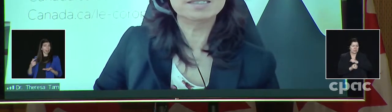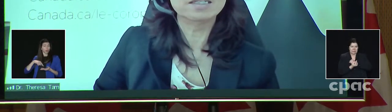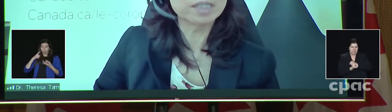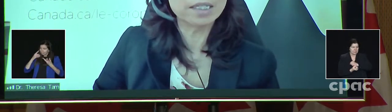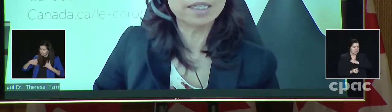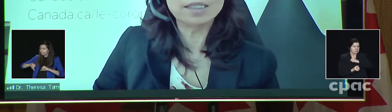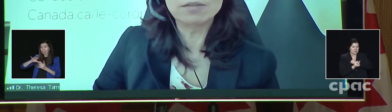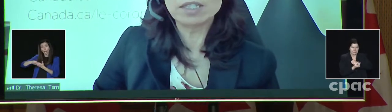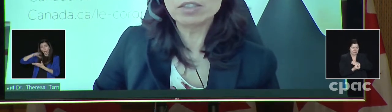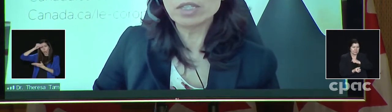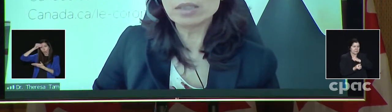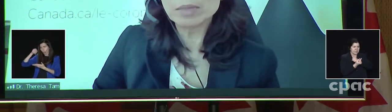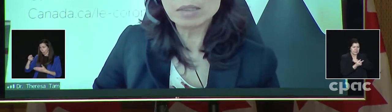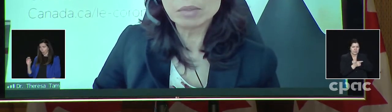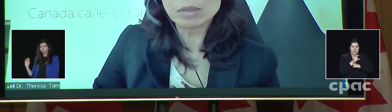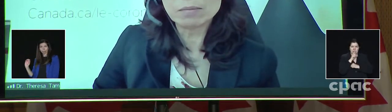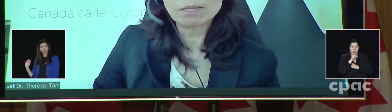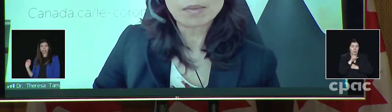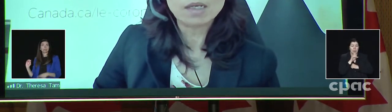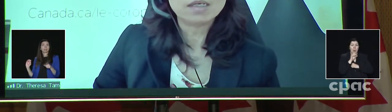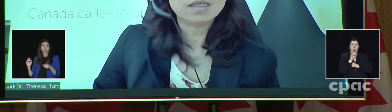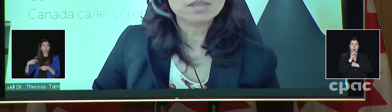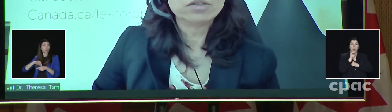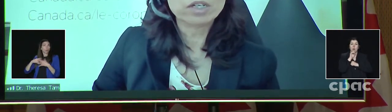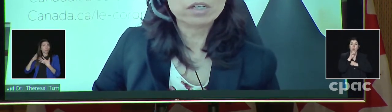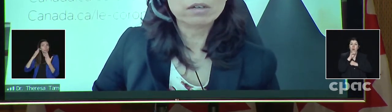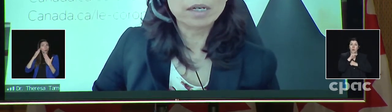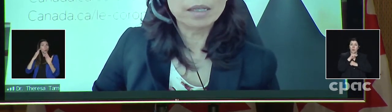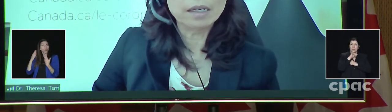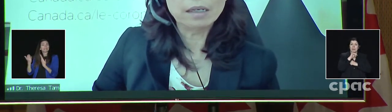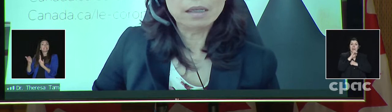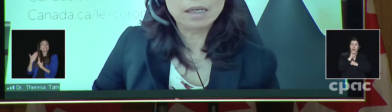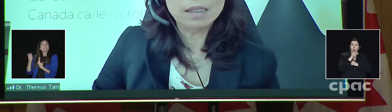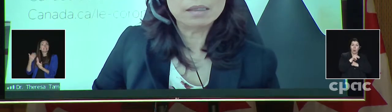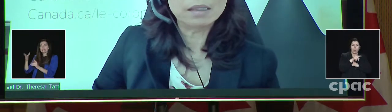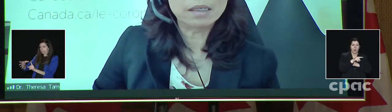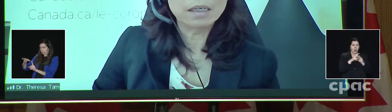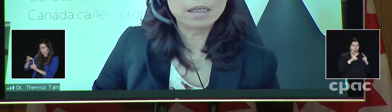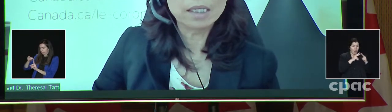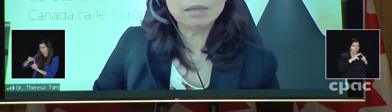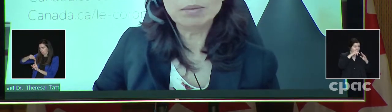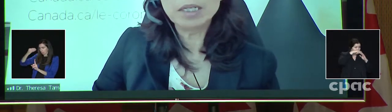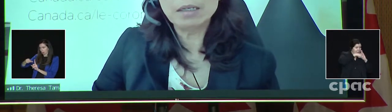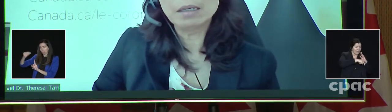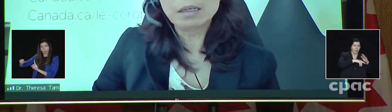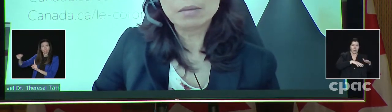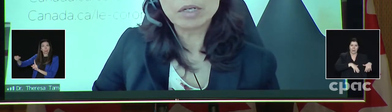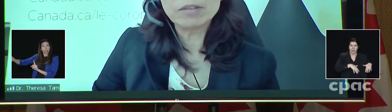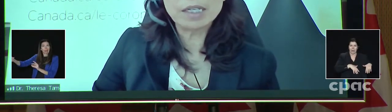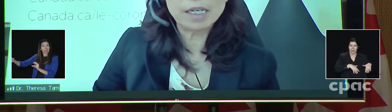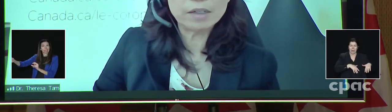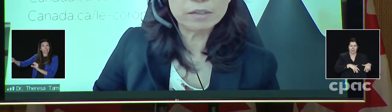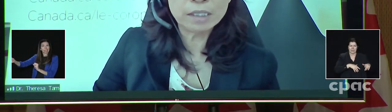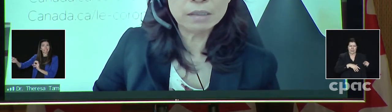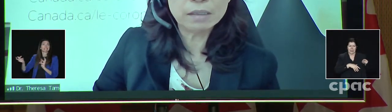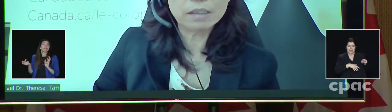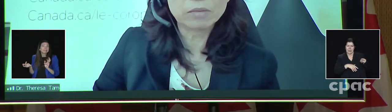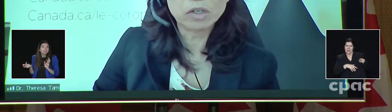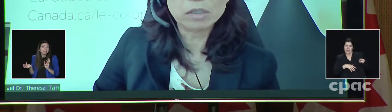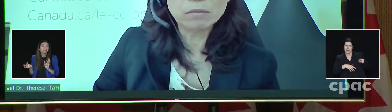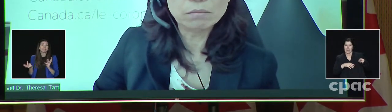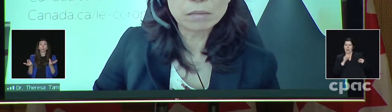it looks like it's very transmissible. So I think that keeping private